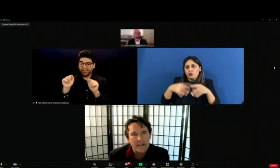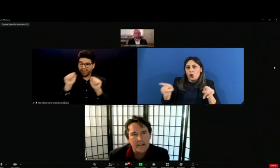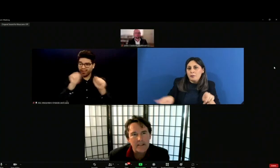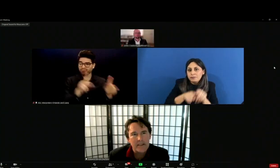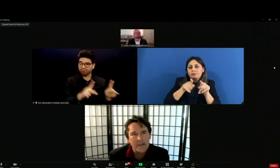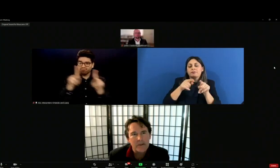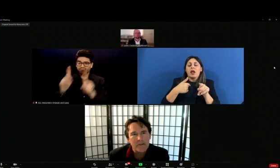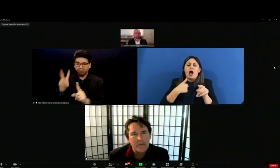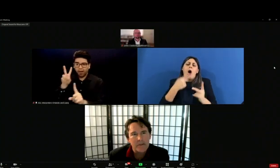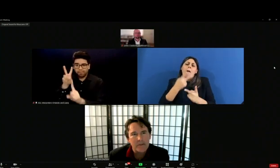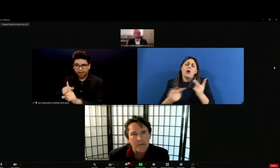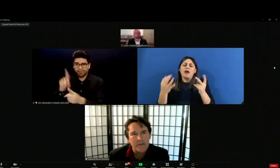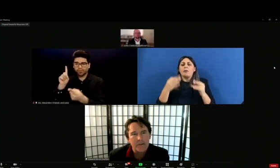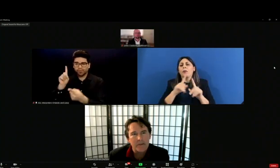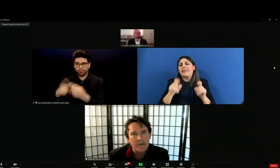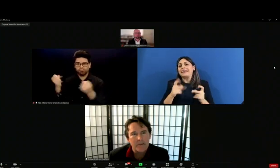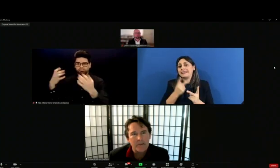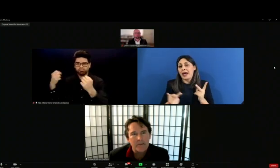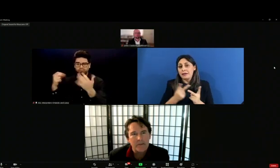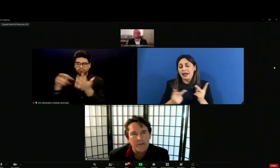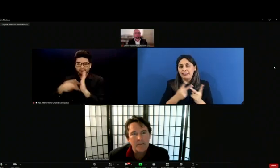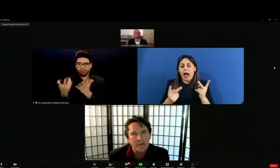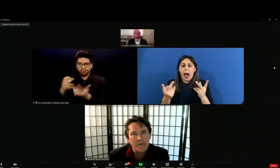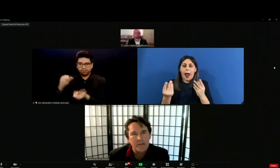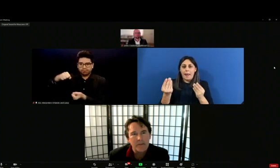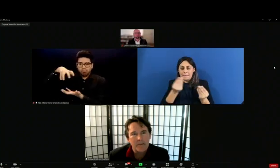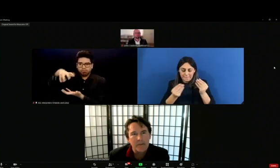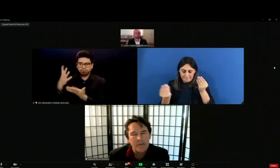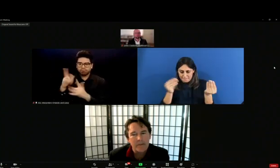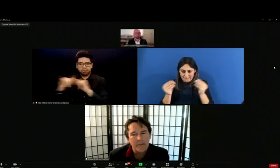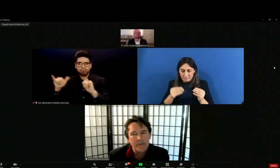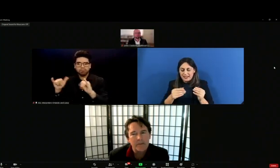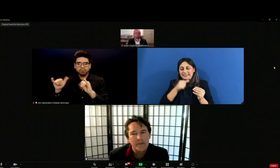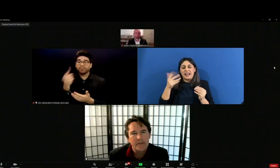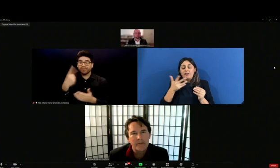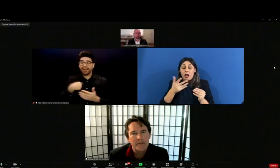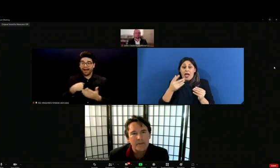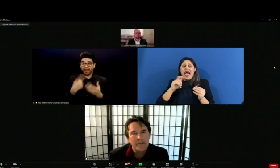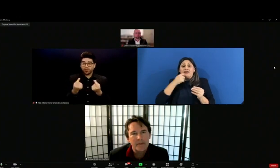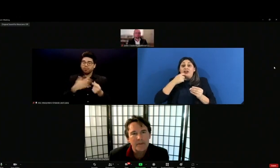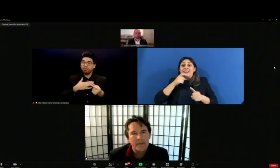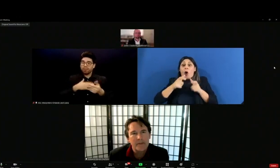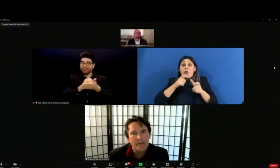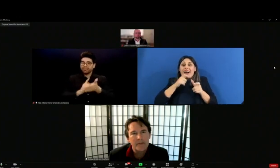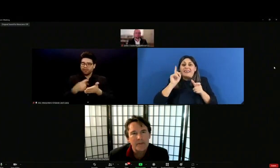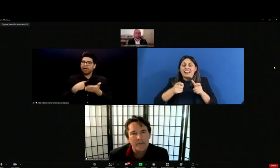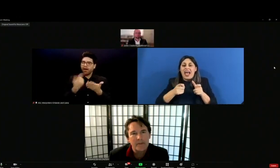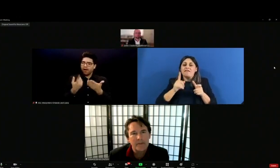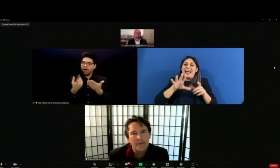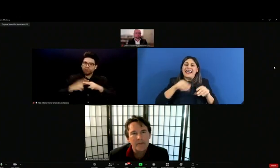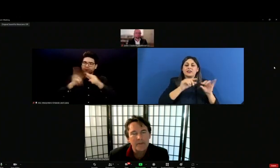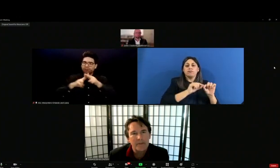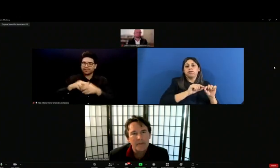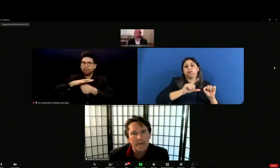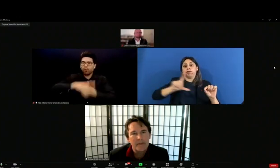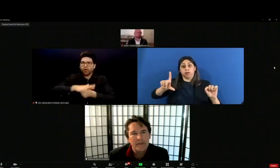way. Thus, I approached it in an experimental design by increasing the pressure for communicative efficiency and seeing, sort of